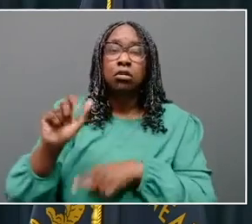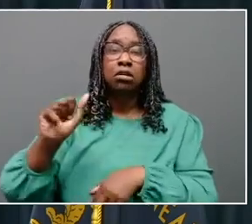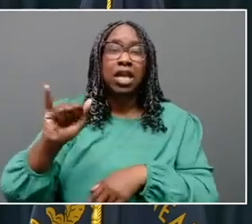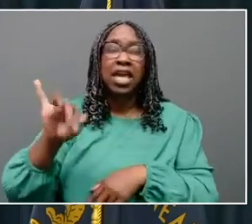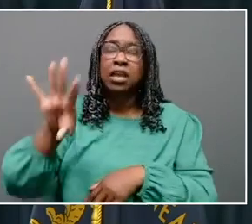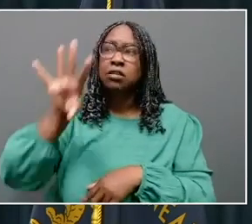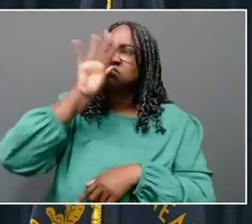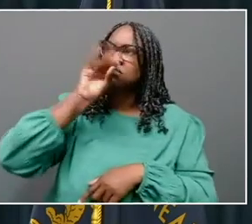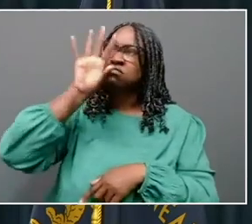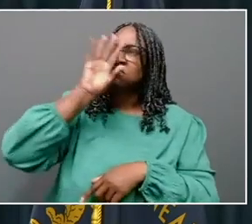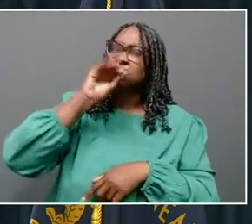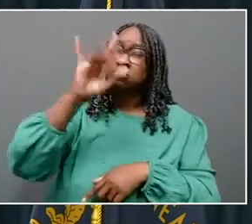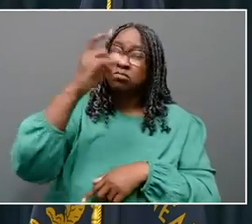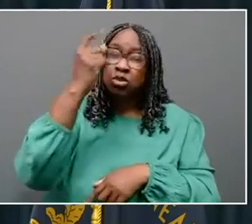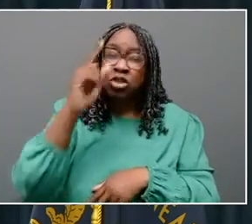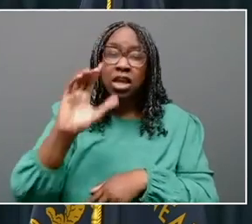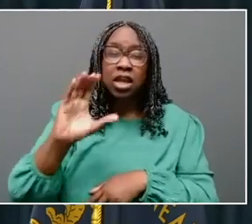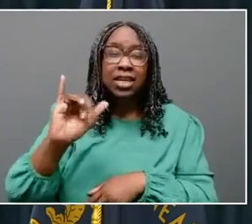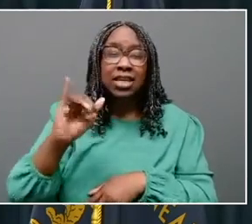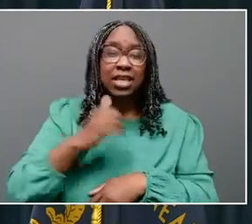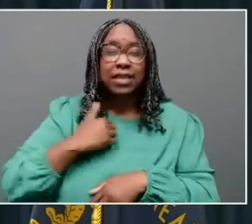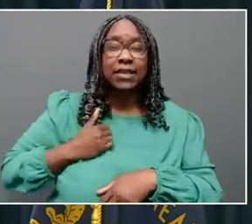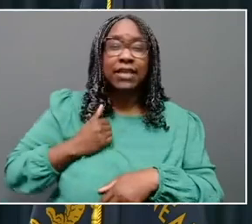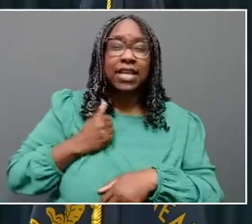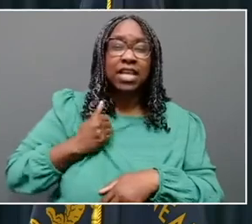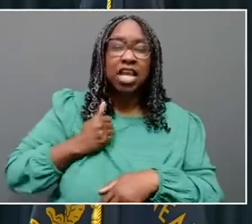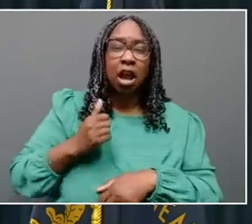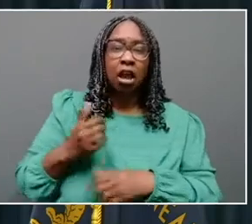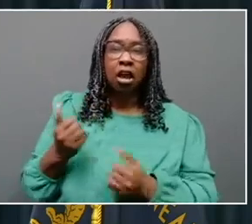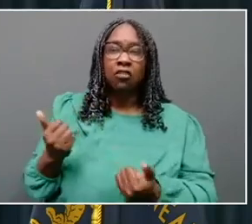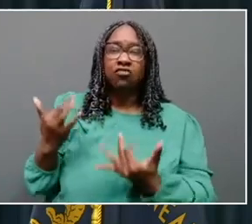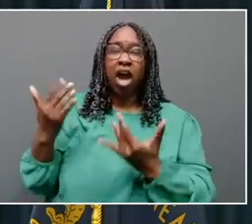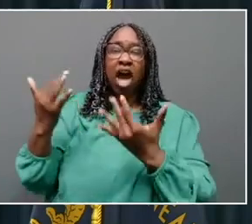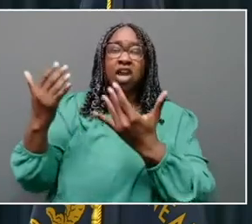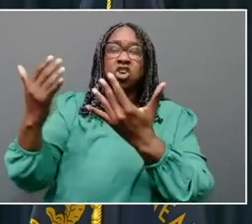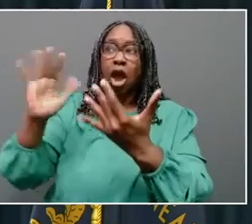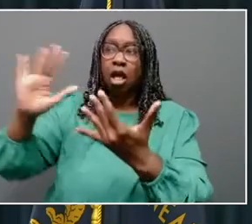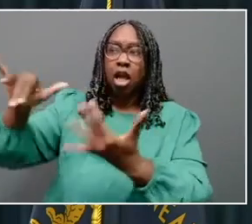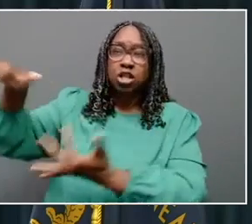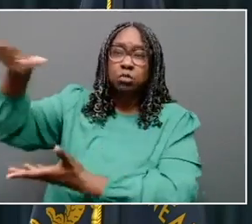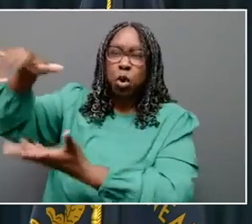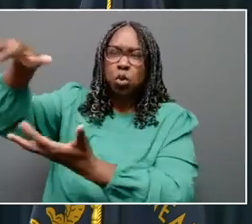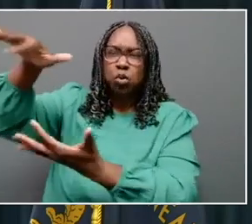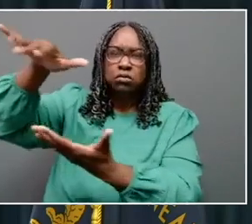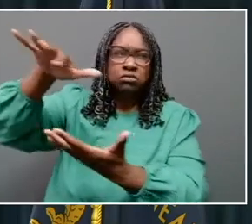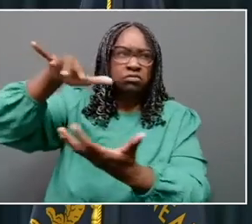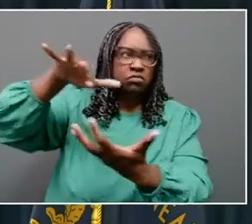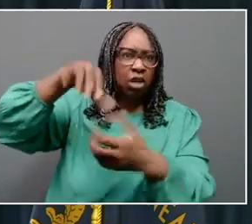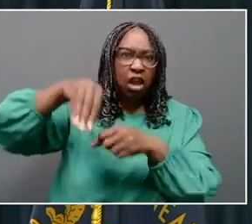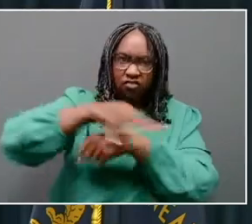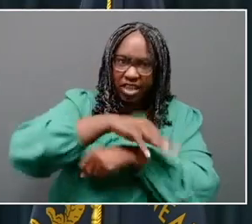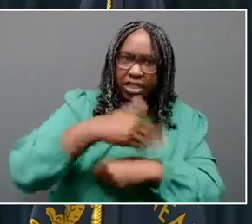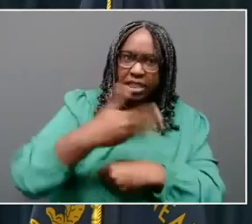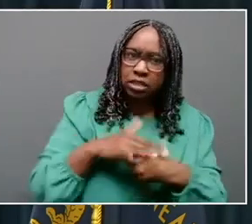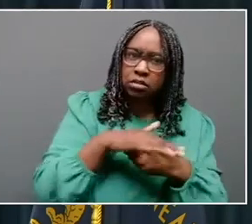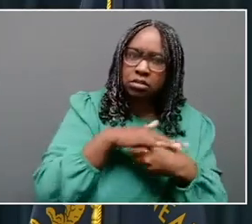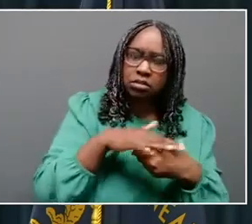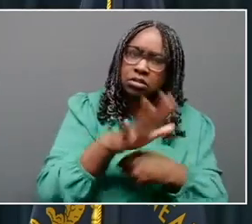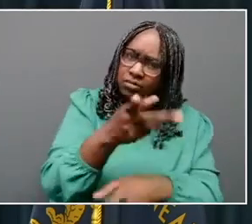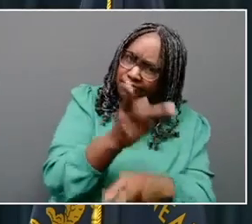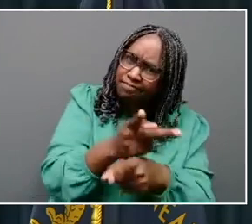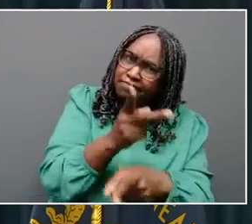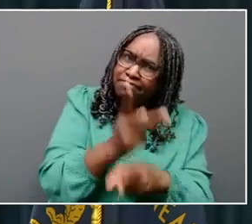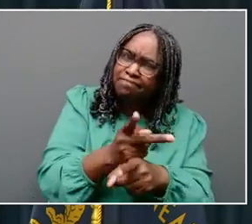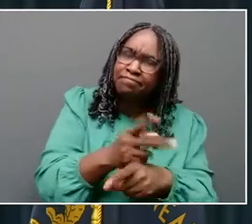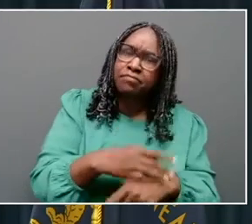to the Canadian wildfires. Please be aware and take precautions as needed. Cooling centers are an important resource during summer